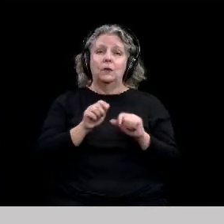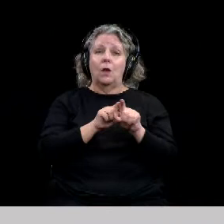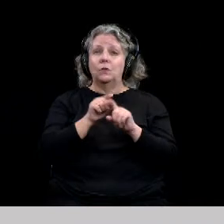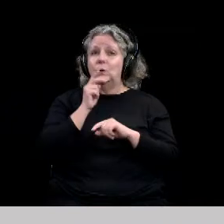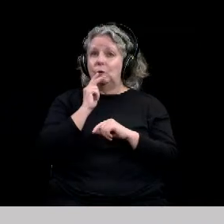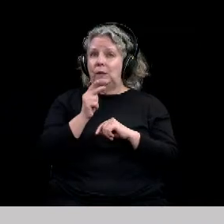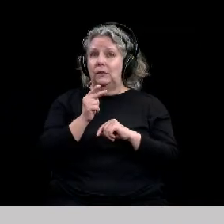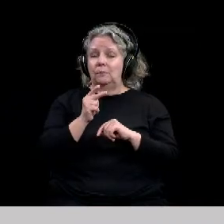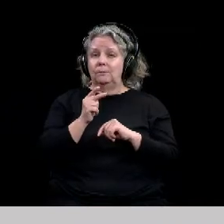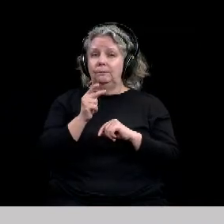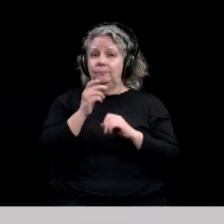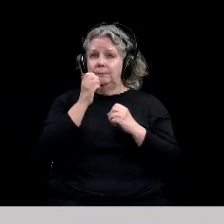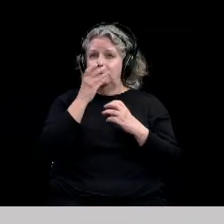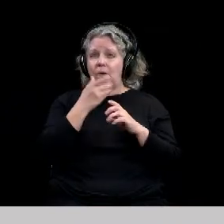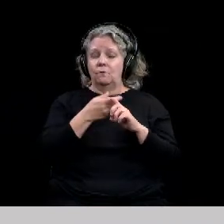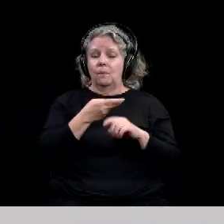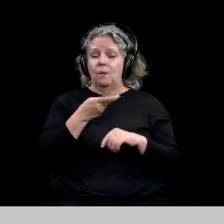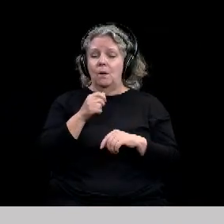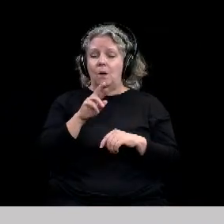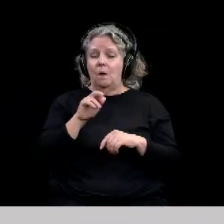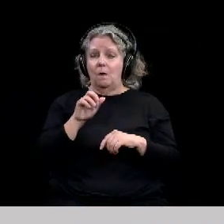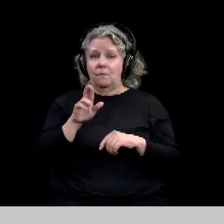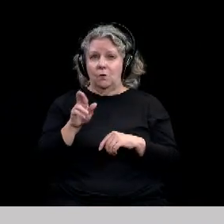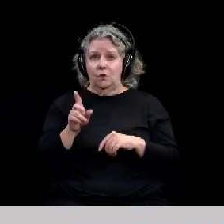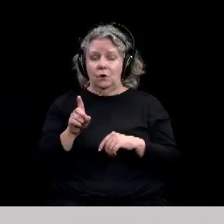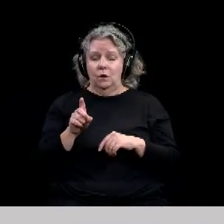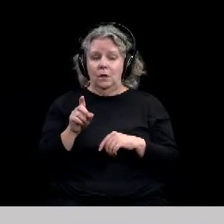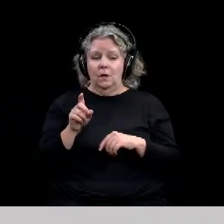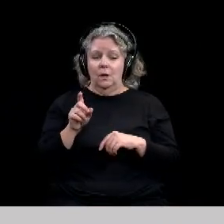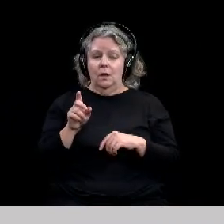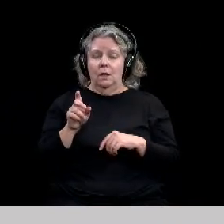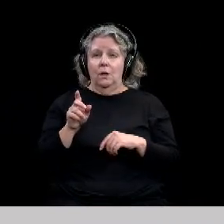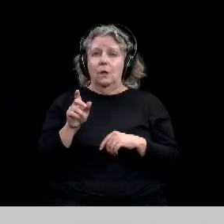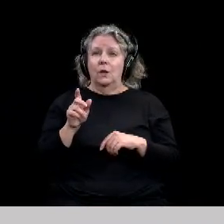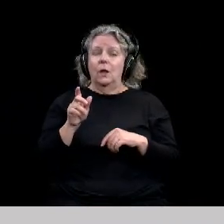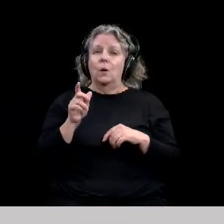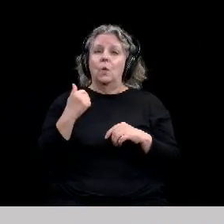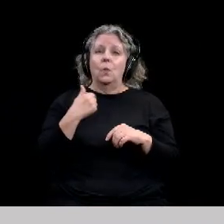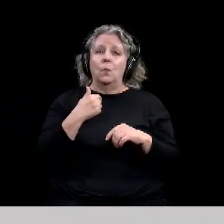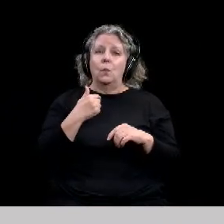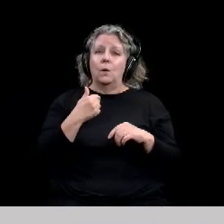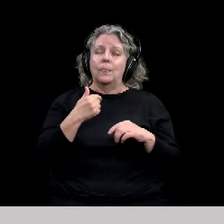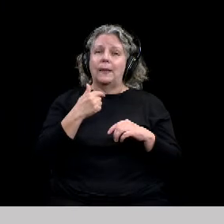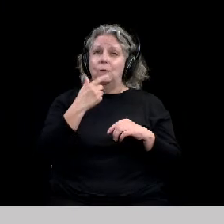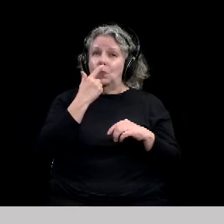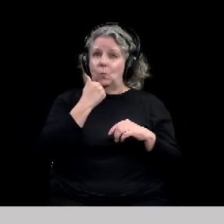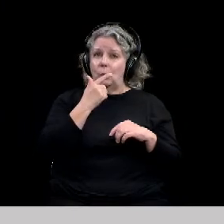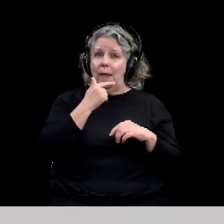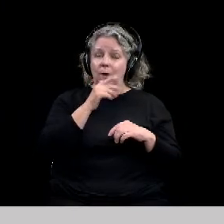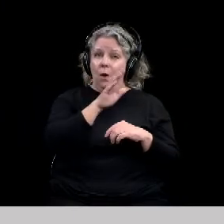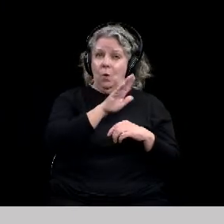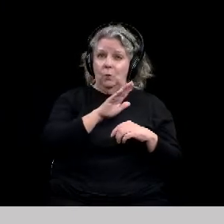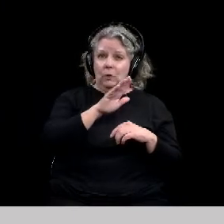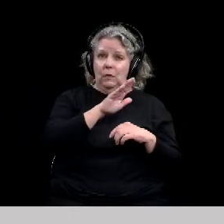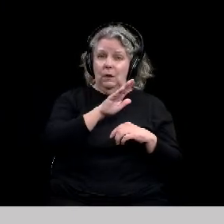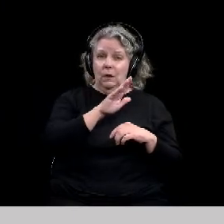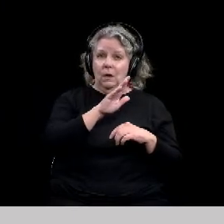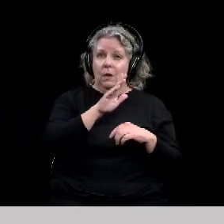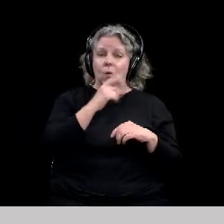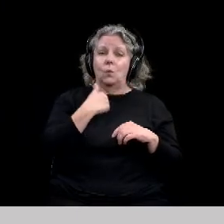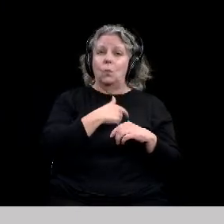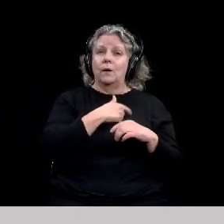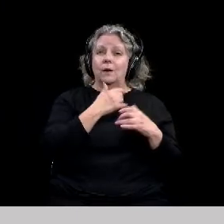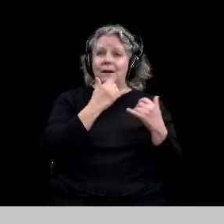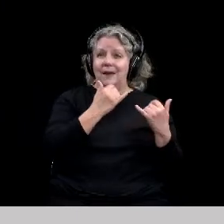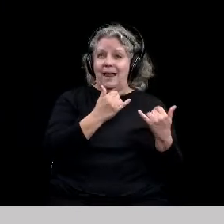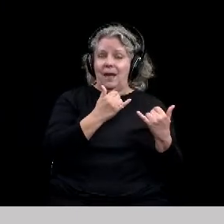out of that red zone that's indicated following that tipping point where we're at such high risk of exponential